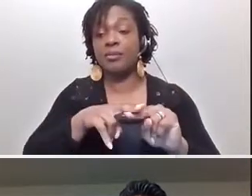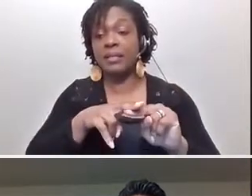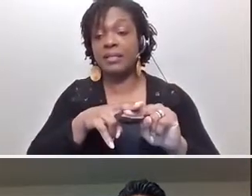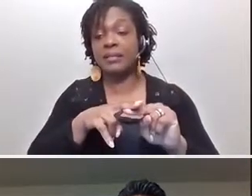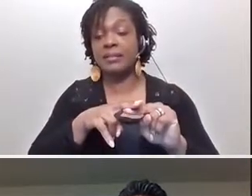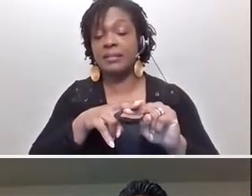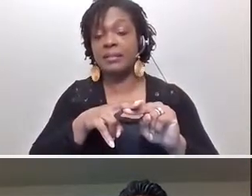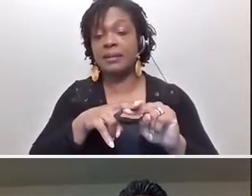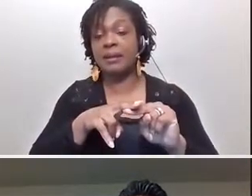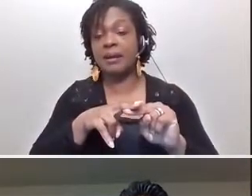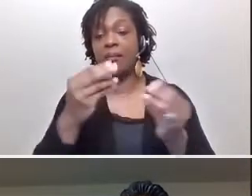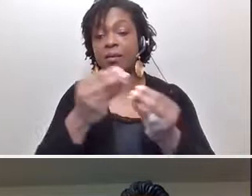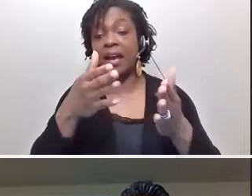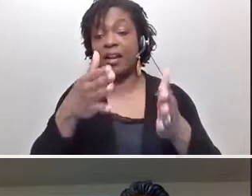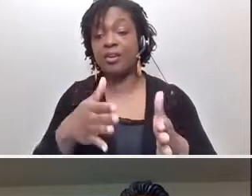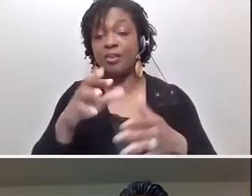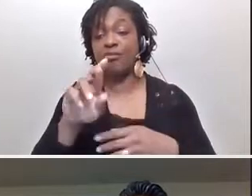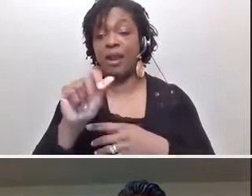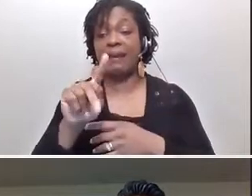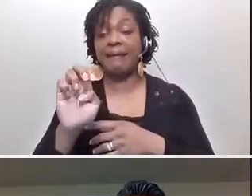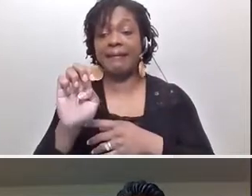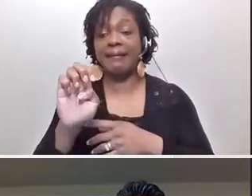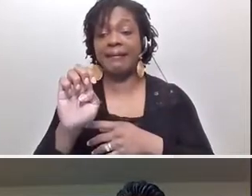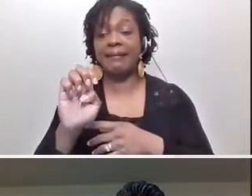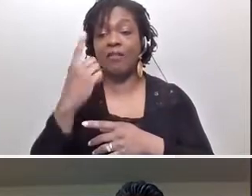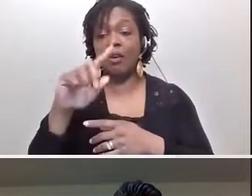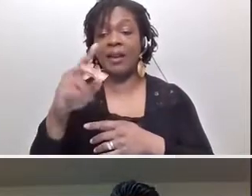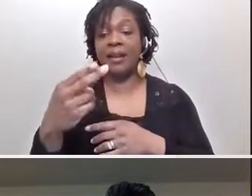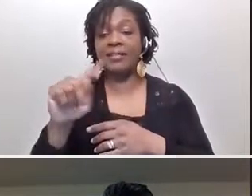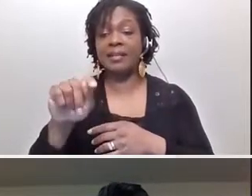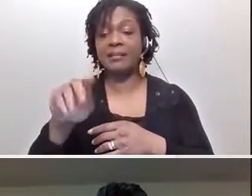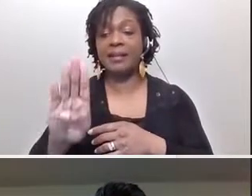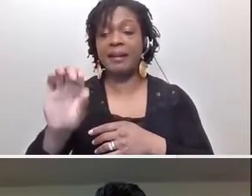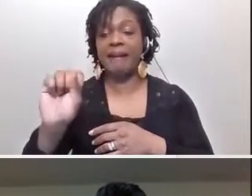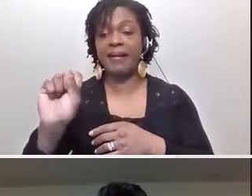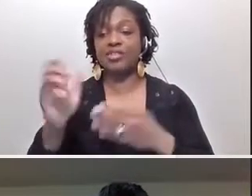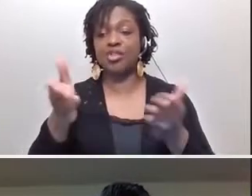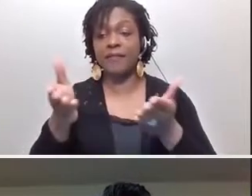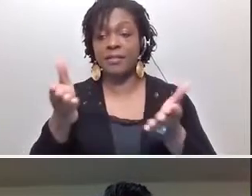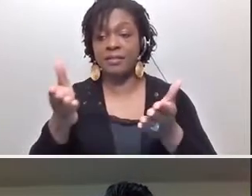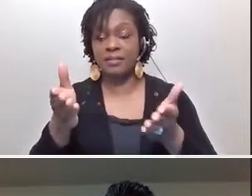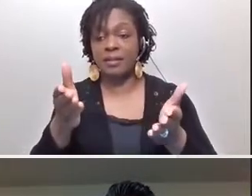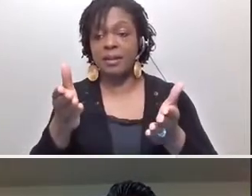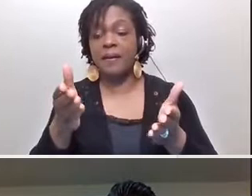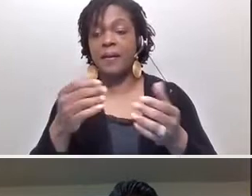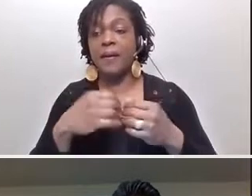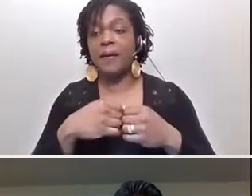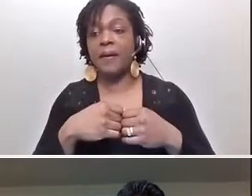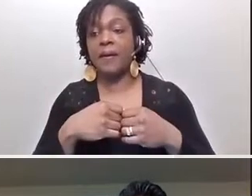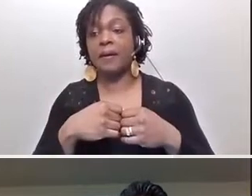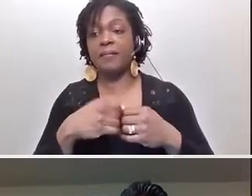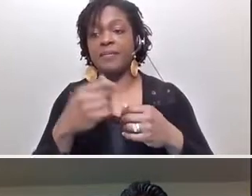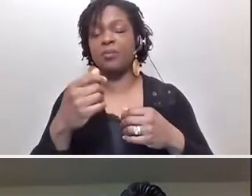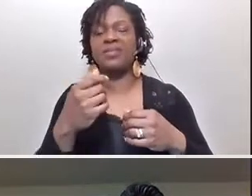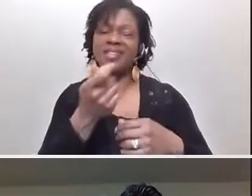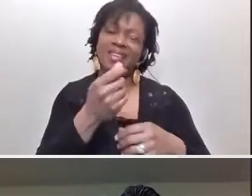for the provider rate increase for HCBS services. What is kind of difficult about